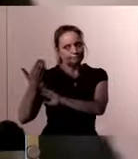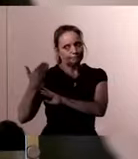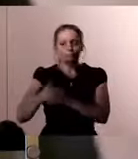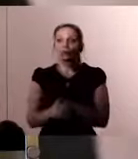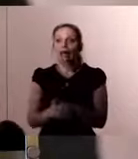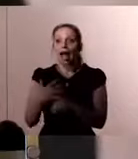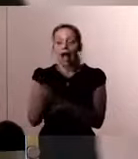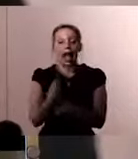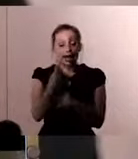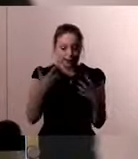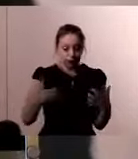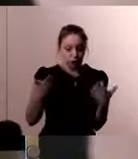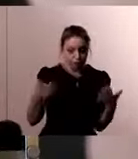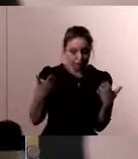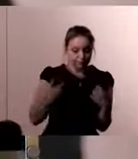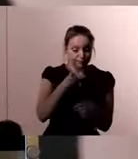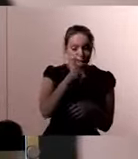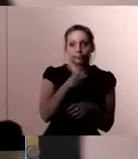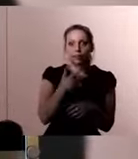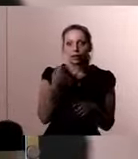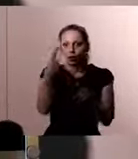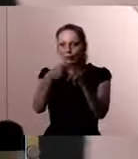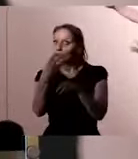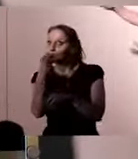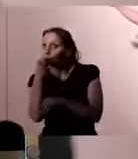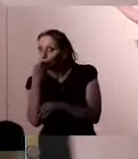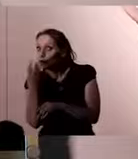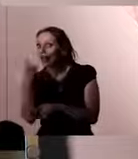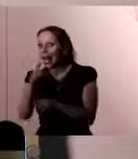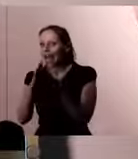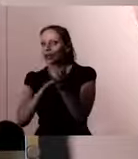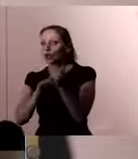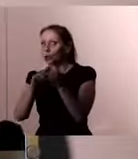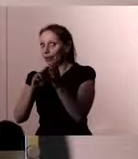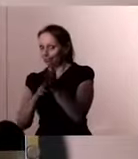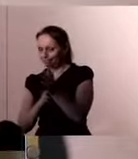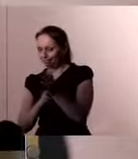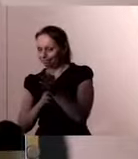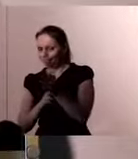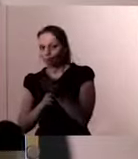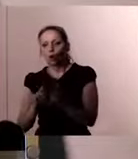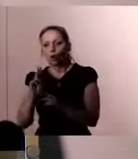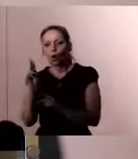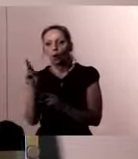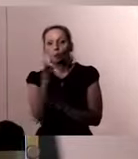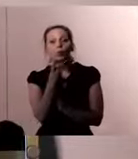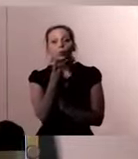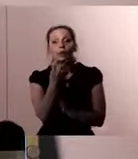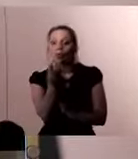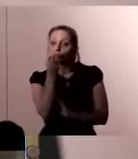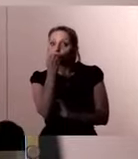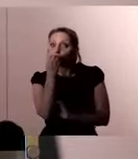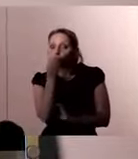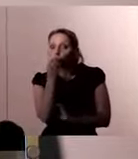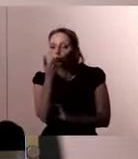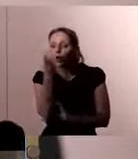had a chimpanzee and food and a human. And apparently both food and also the